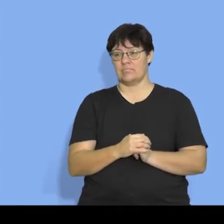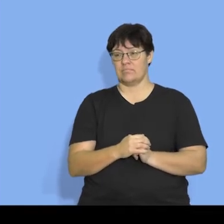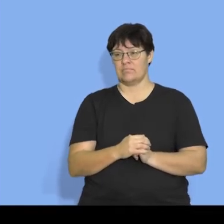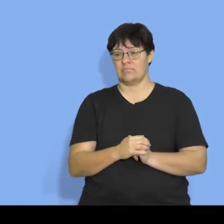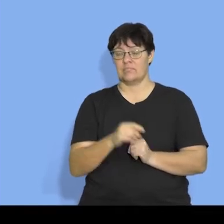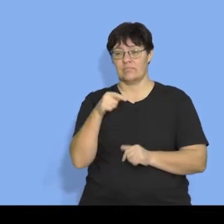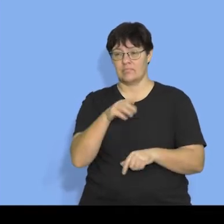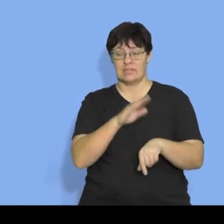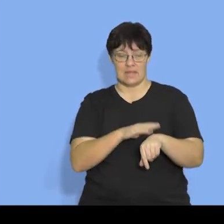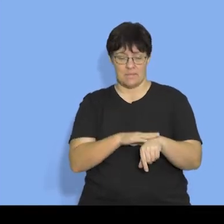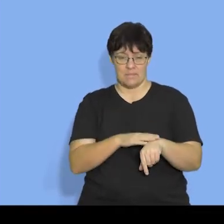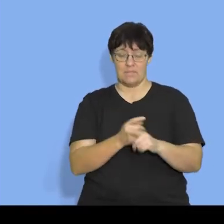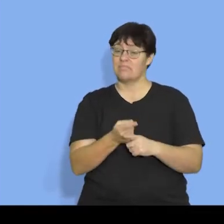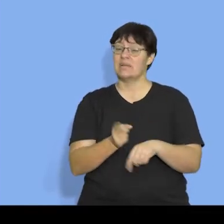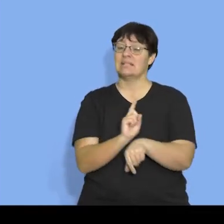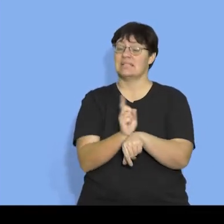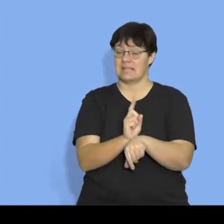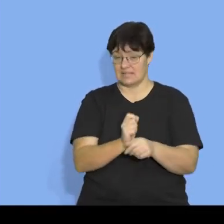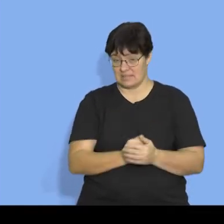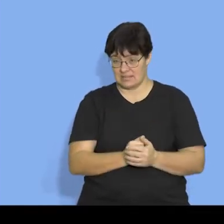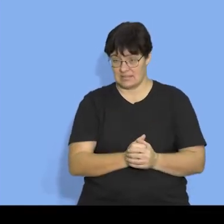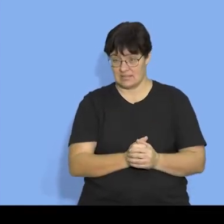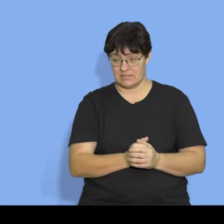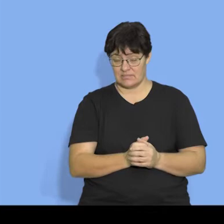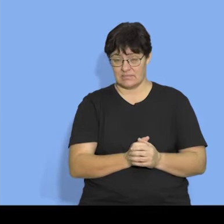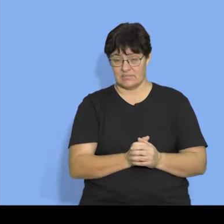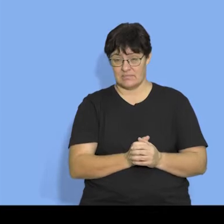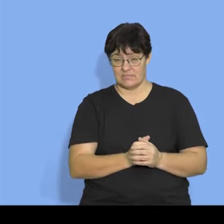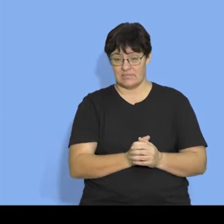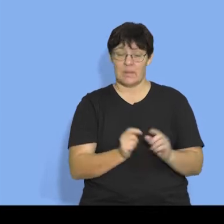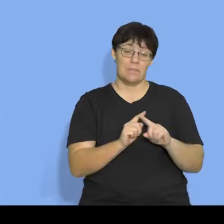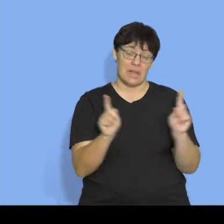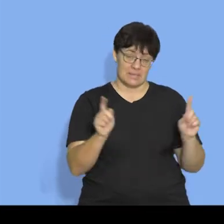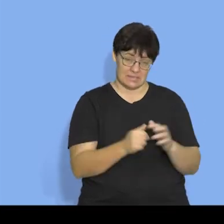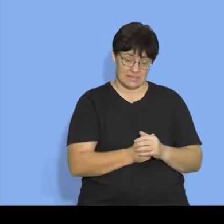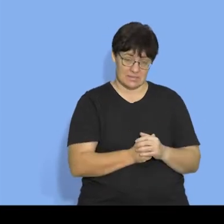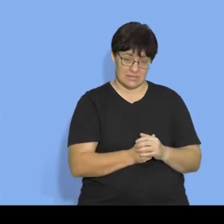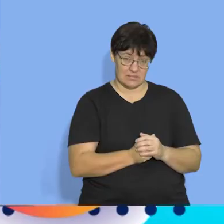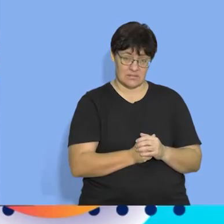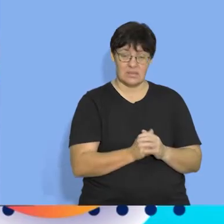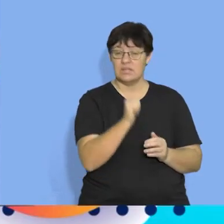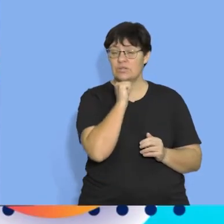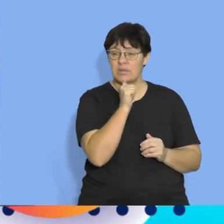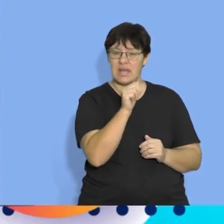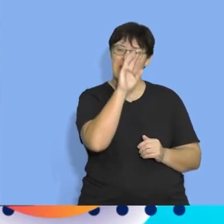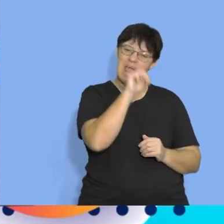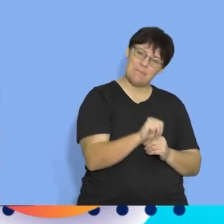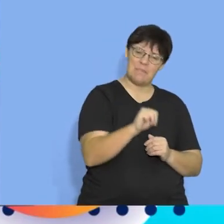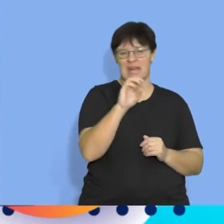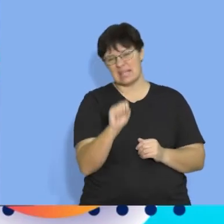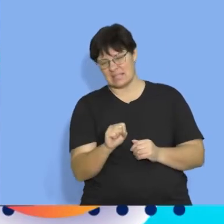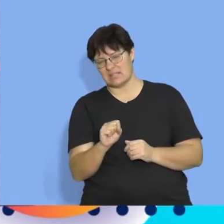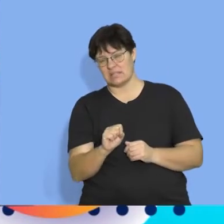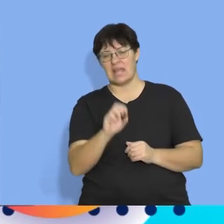Time is measured in seconds. However, even though meters